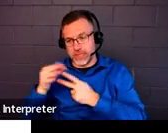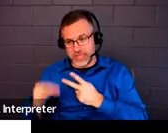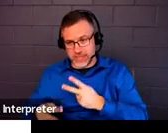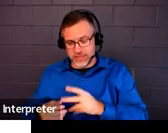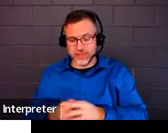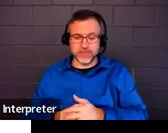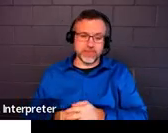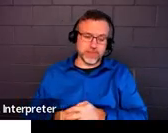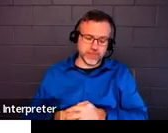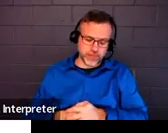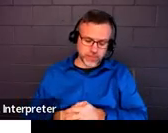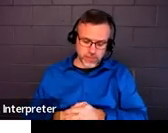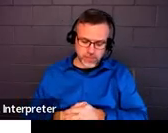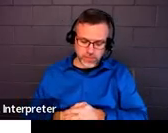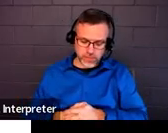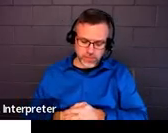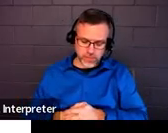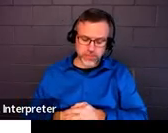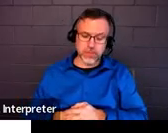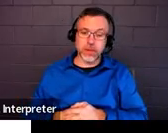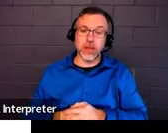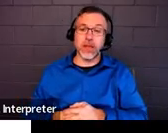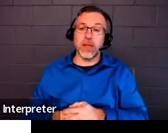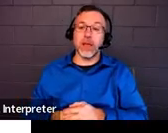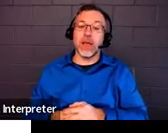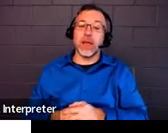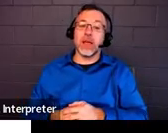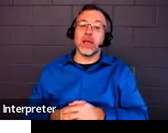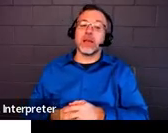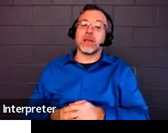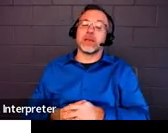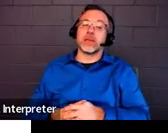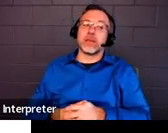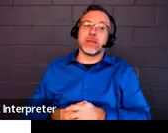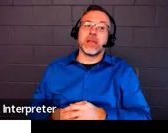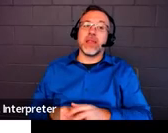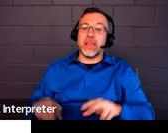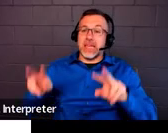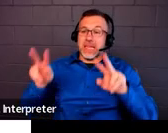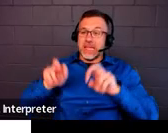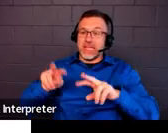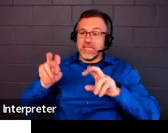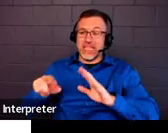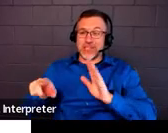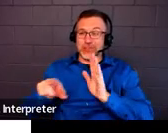No more than 1% of students in the assessed grades in the